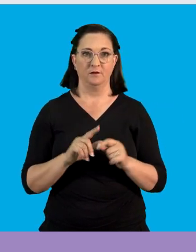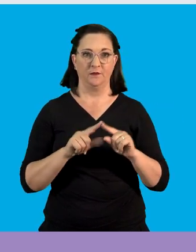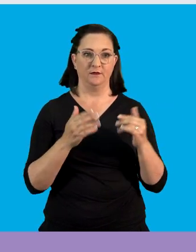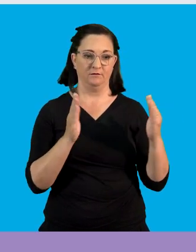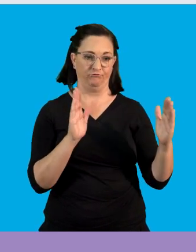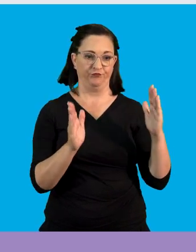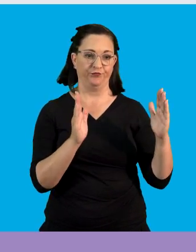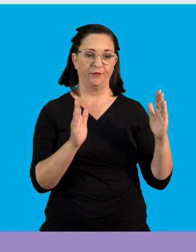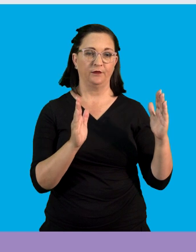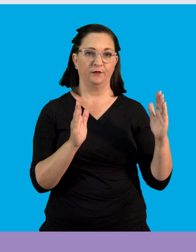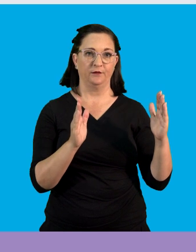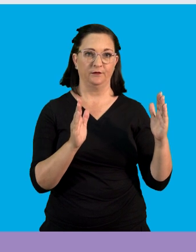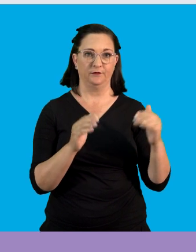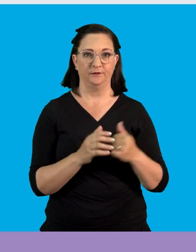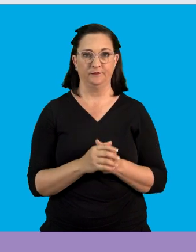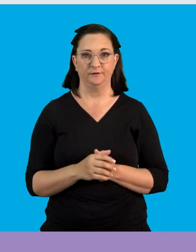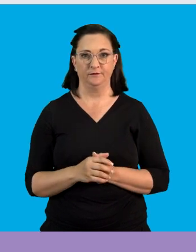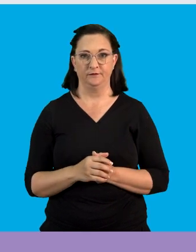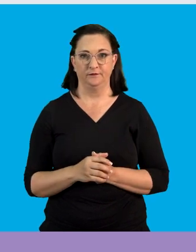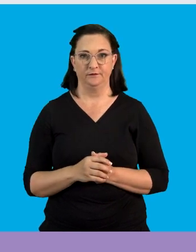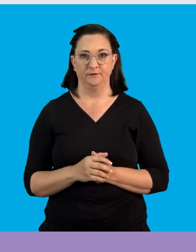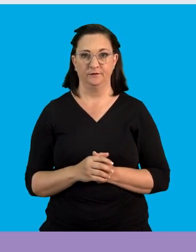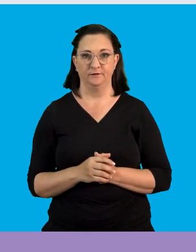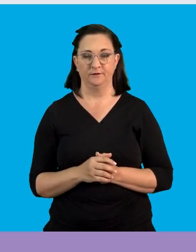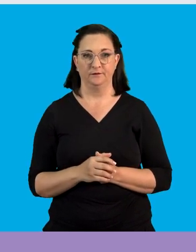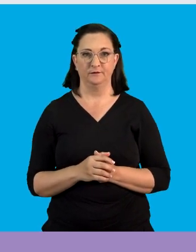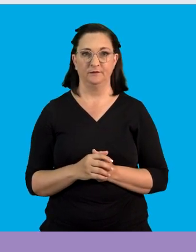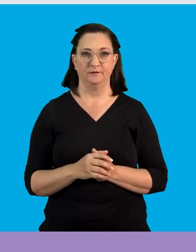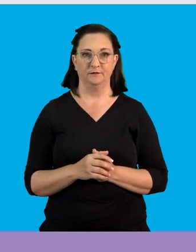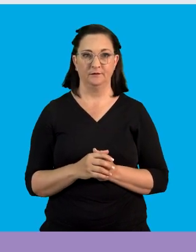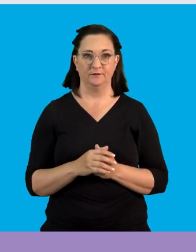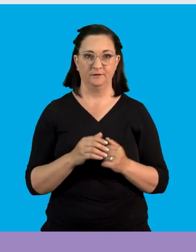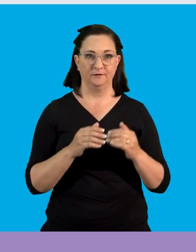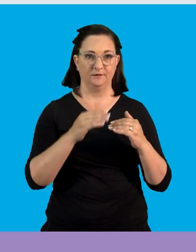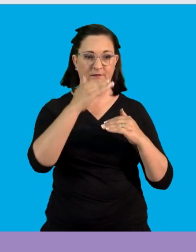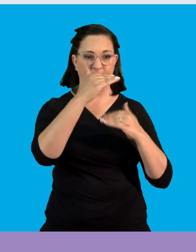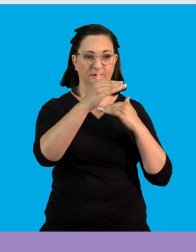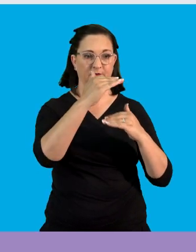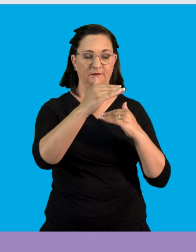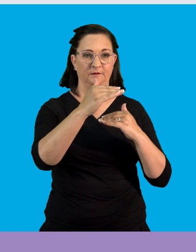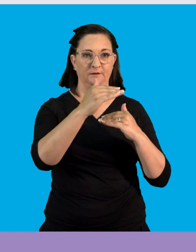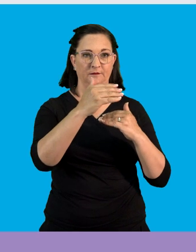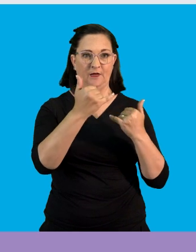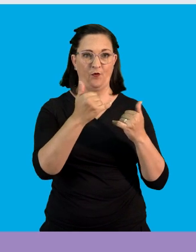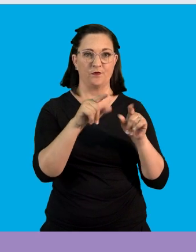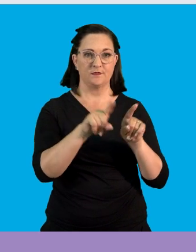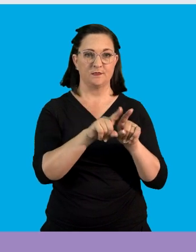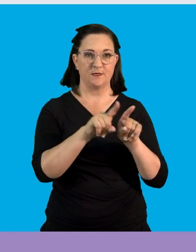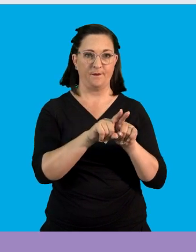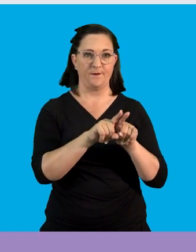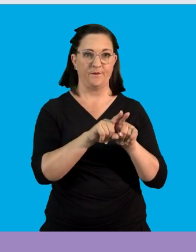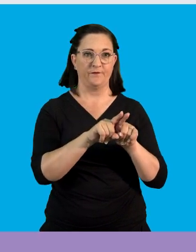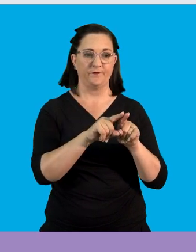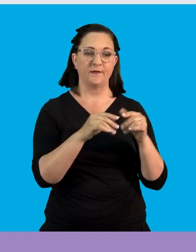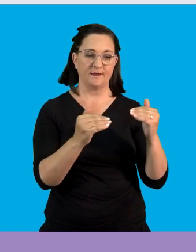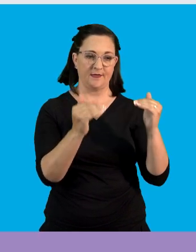parallel, so I can use that sign, and that sign means they're equal. And look at those longer sides,